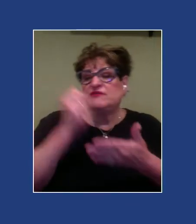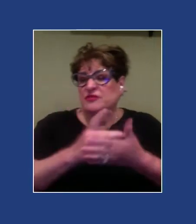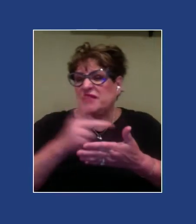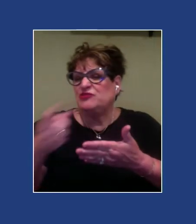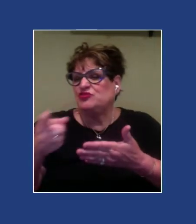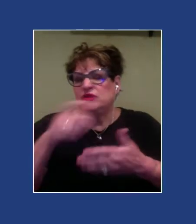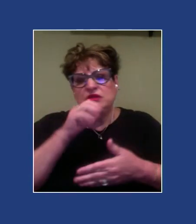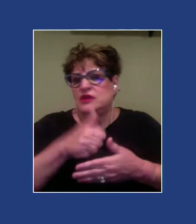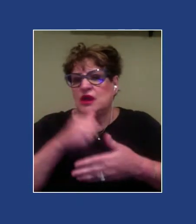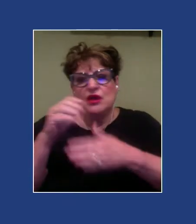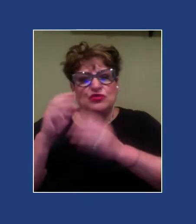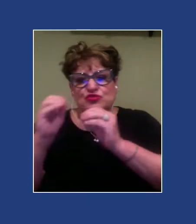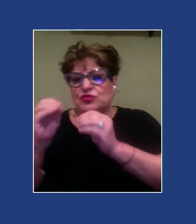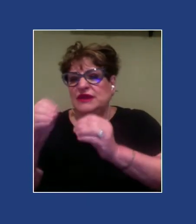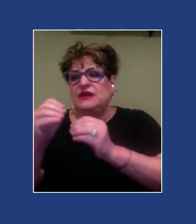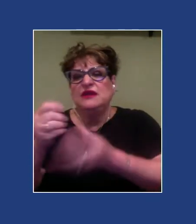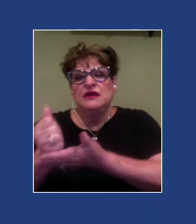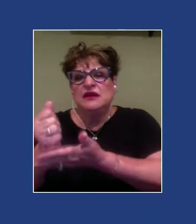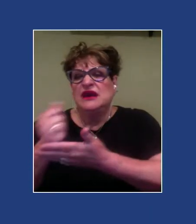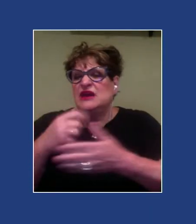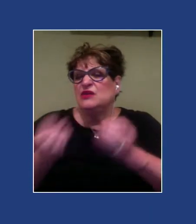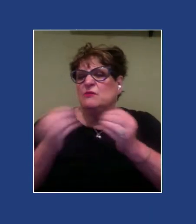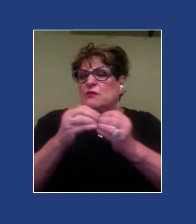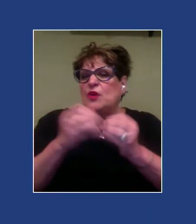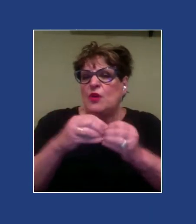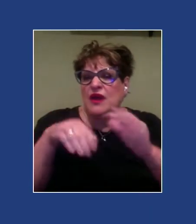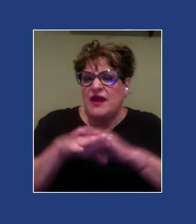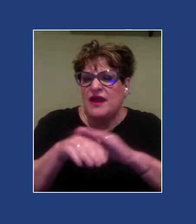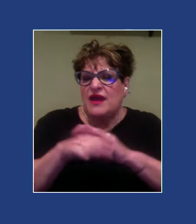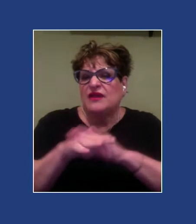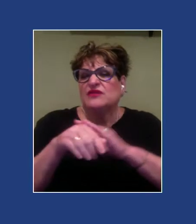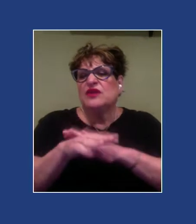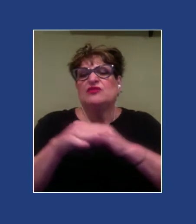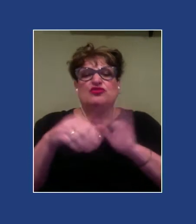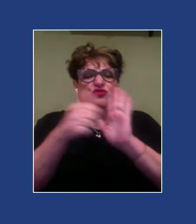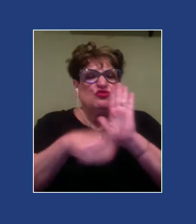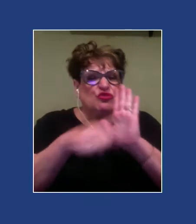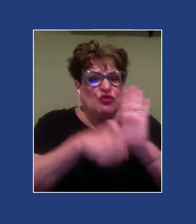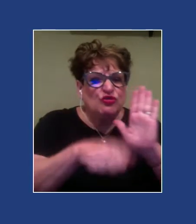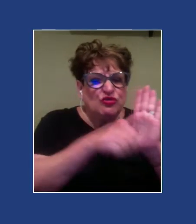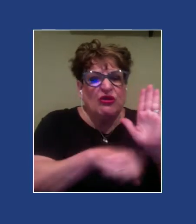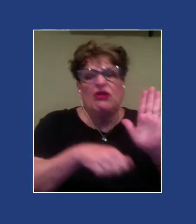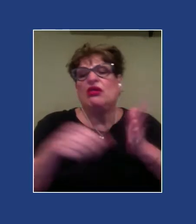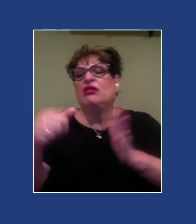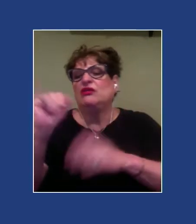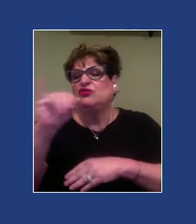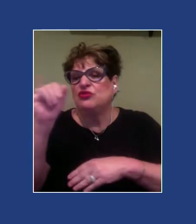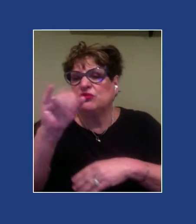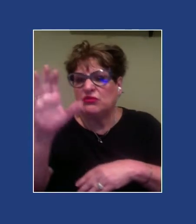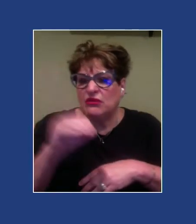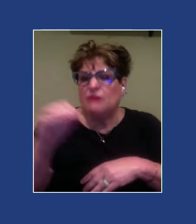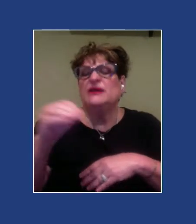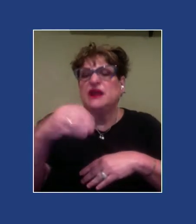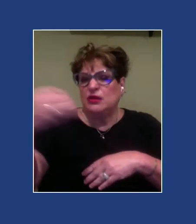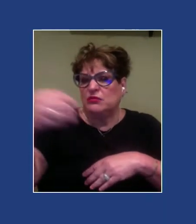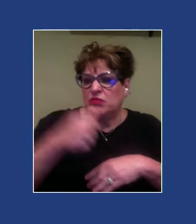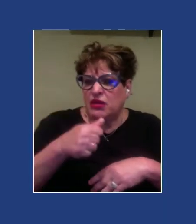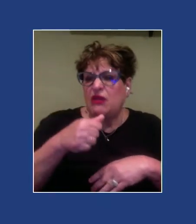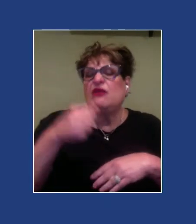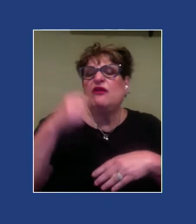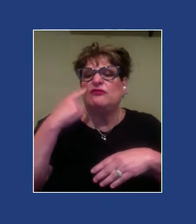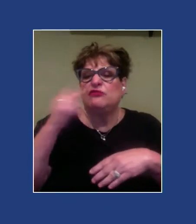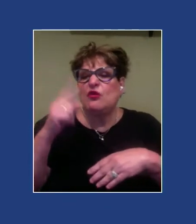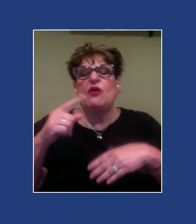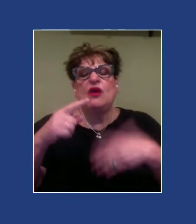the gates for a lot more access to gender-affirming medical and surgical care. Insurance companies started covering gender-affirming medical